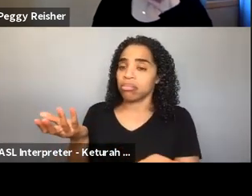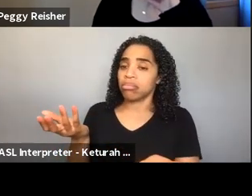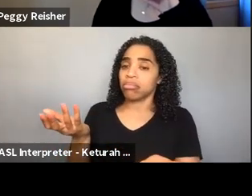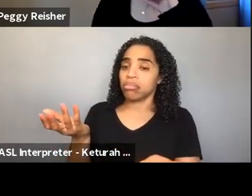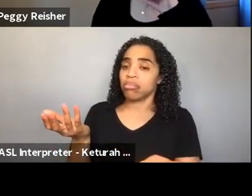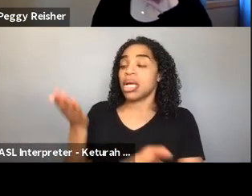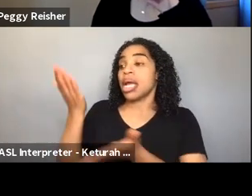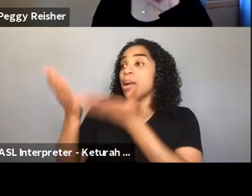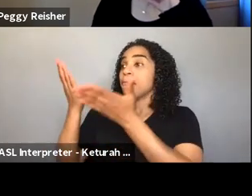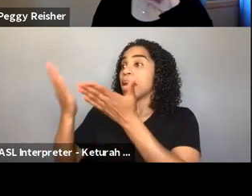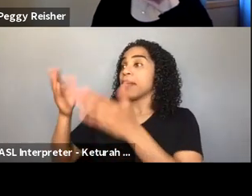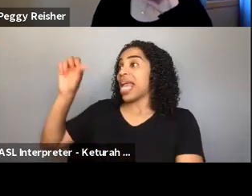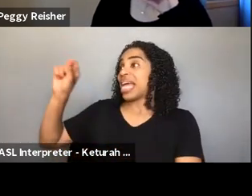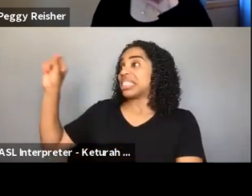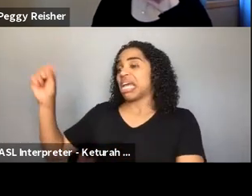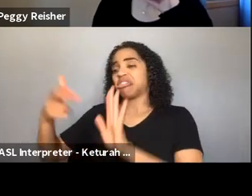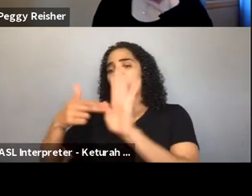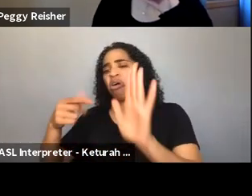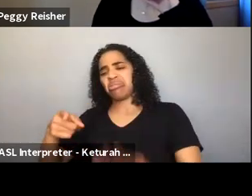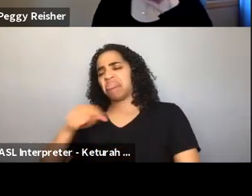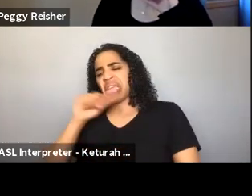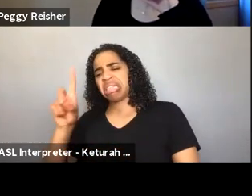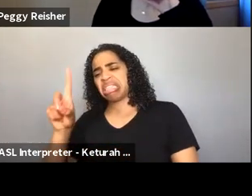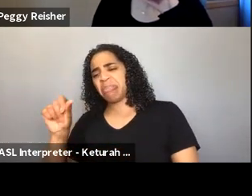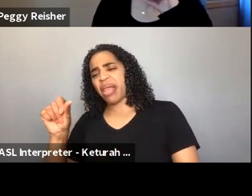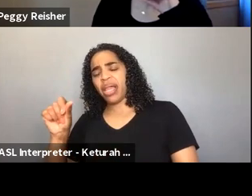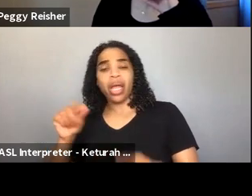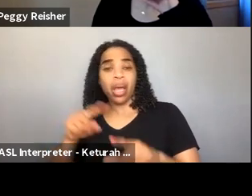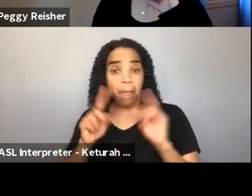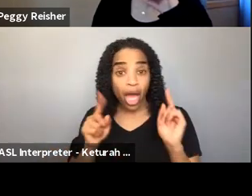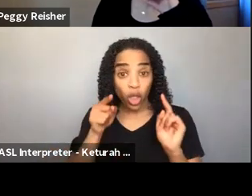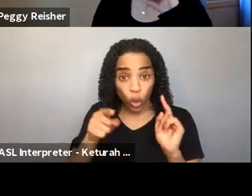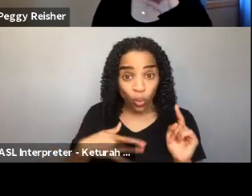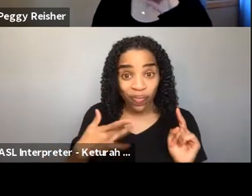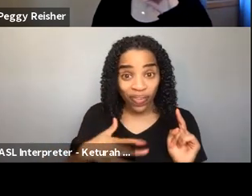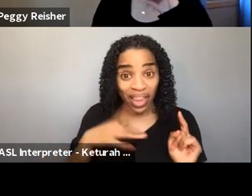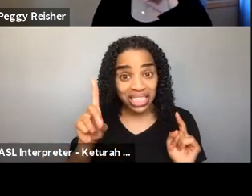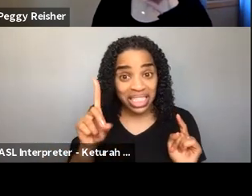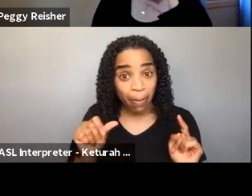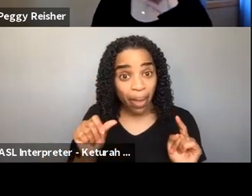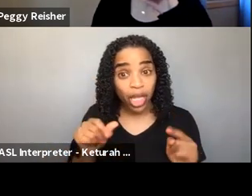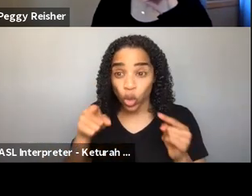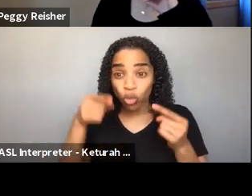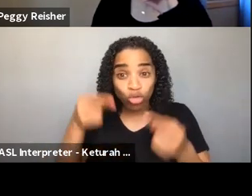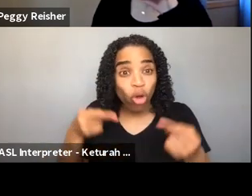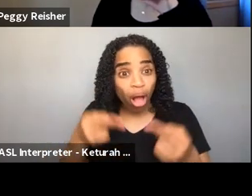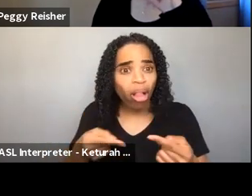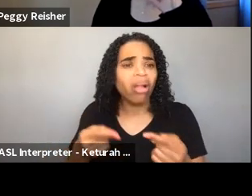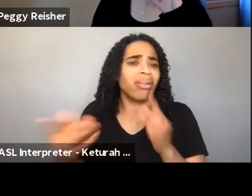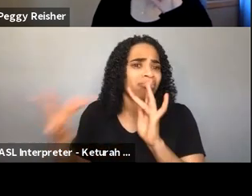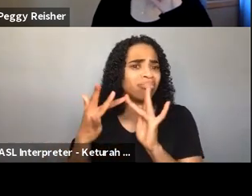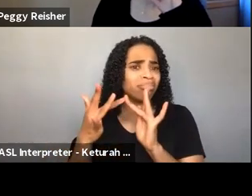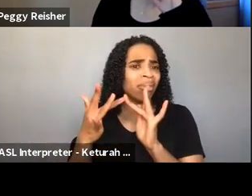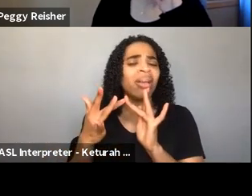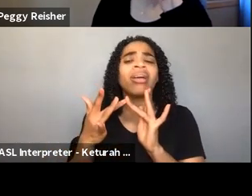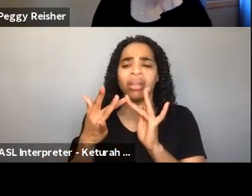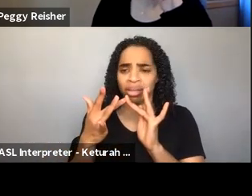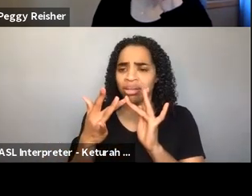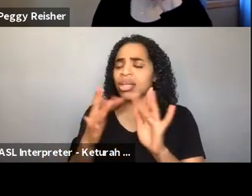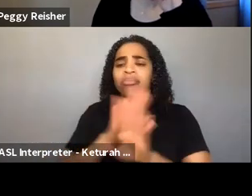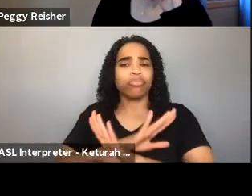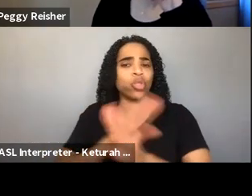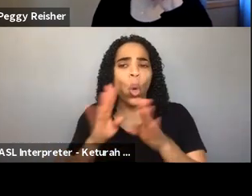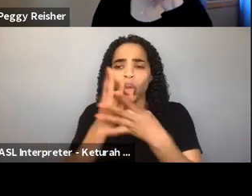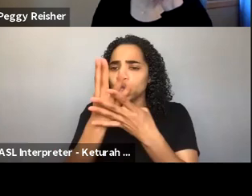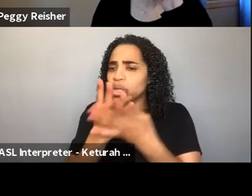eyes of Social Security, but that's something that's creating an issue for you. So definitely, yeah, like Mary said, there is no screening. We're